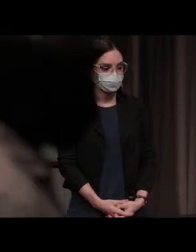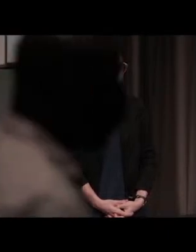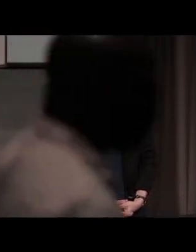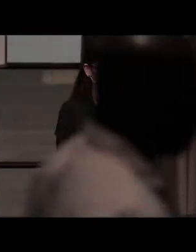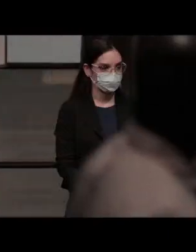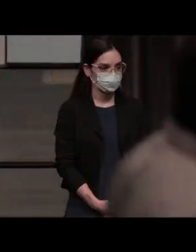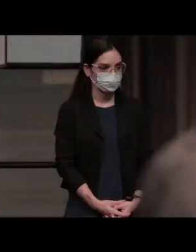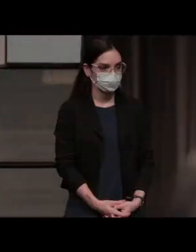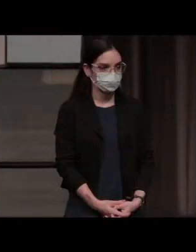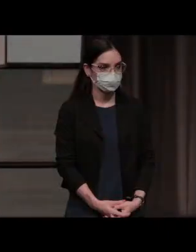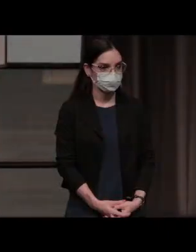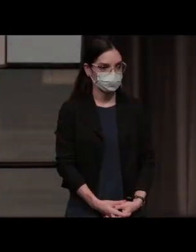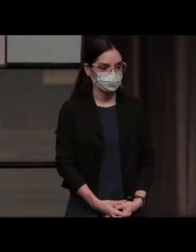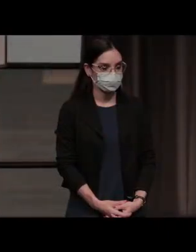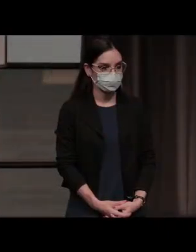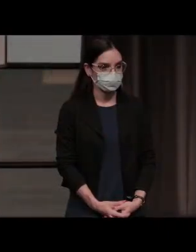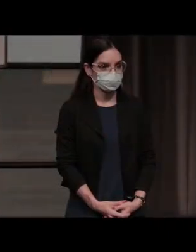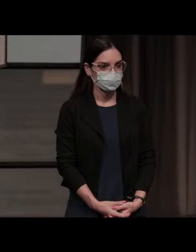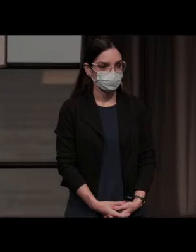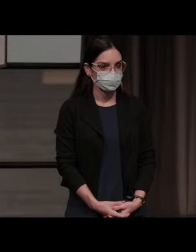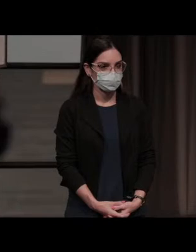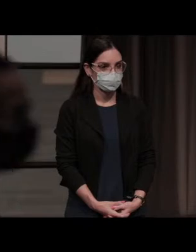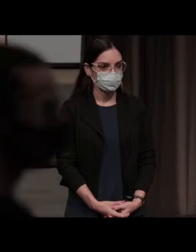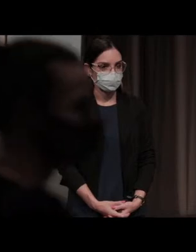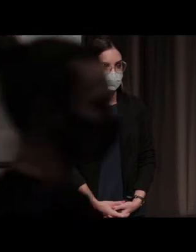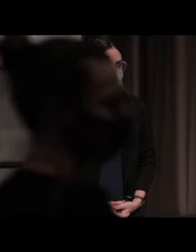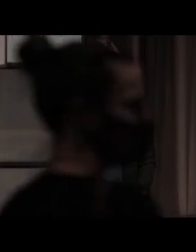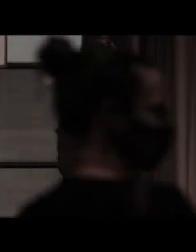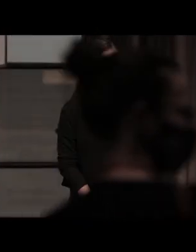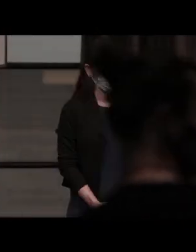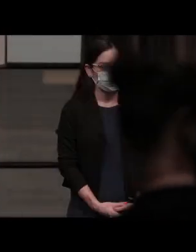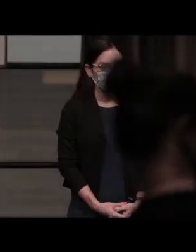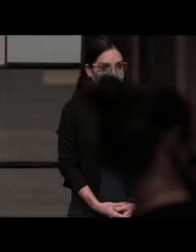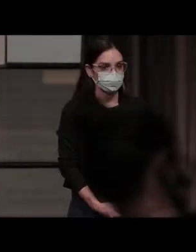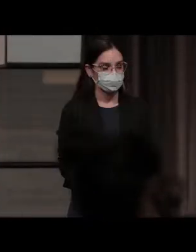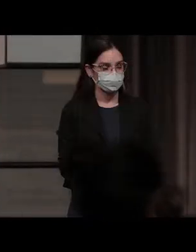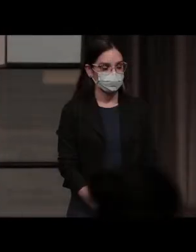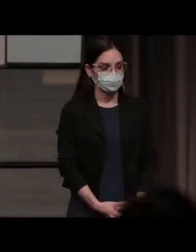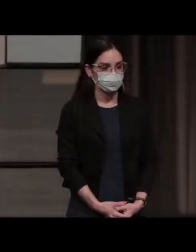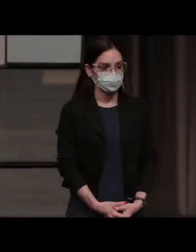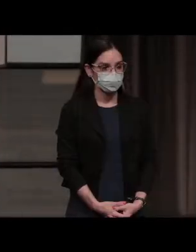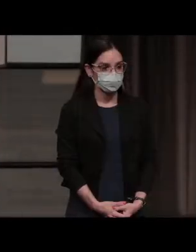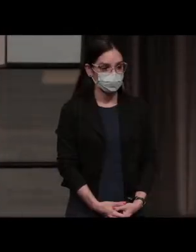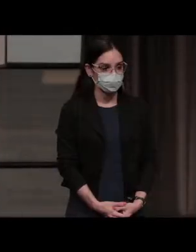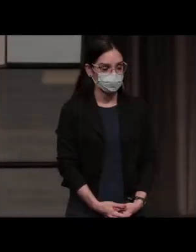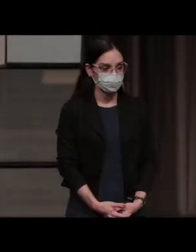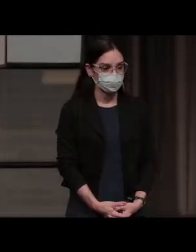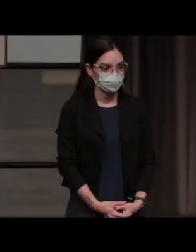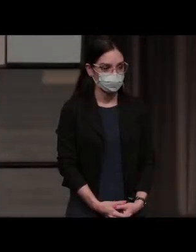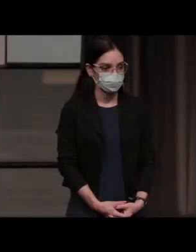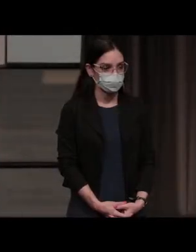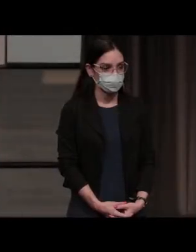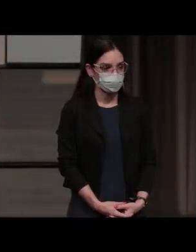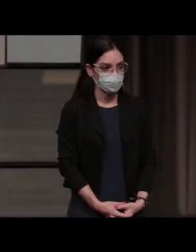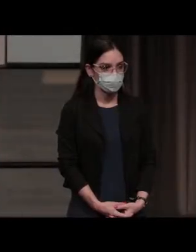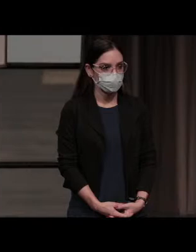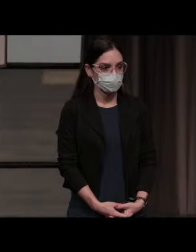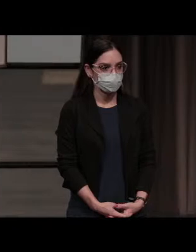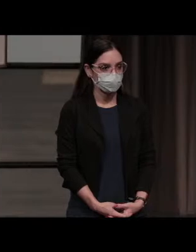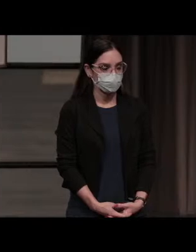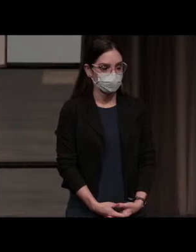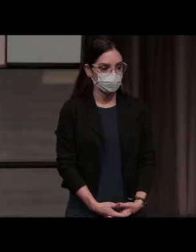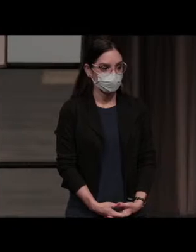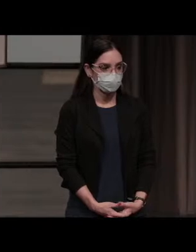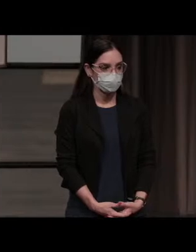786-665-8802. Y pueden encontrar estos números también escritos en los letreros a la entrada. Si tienen alguna pregunta de interpretación o si